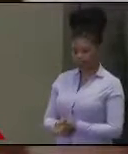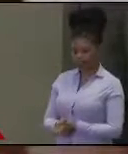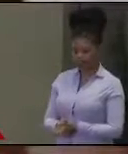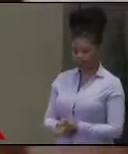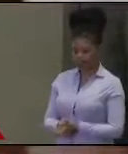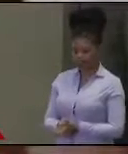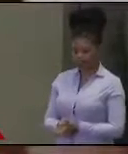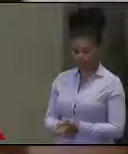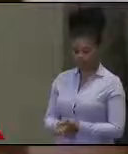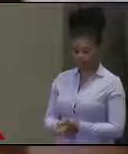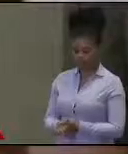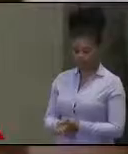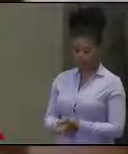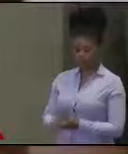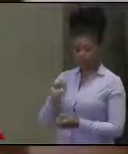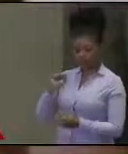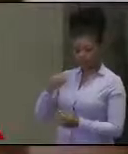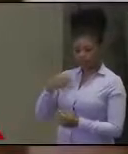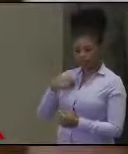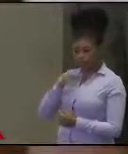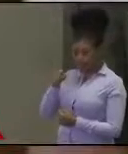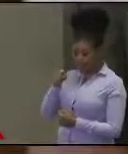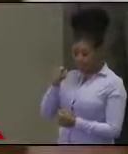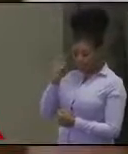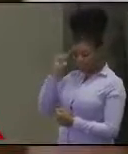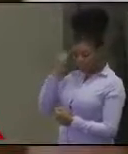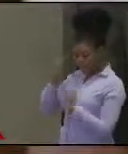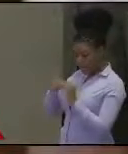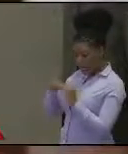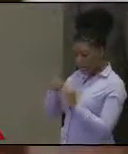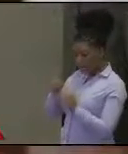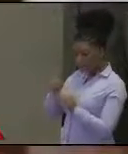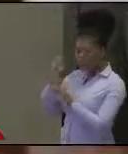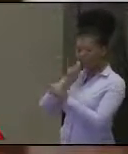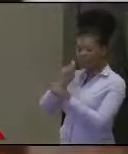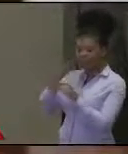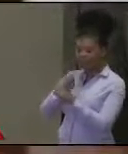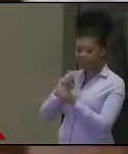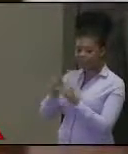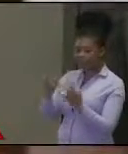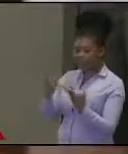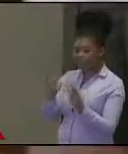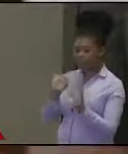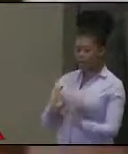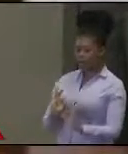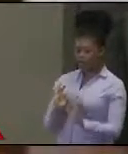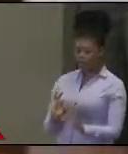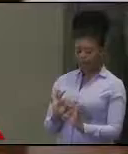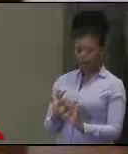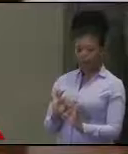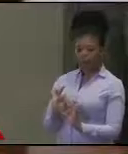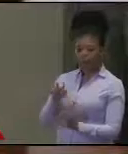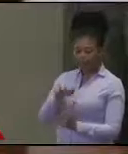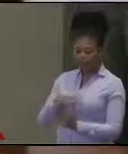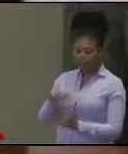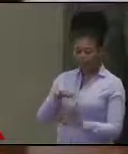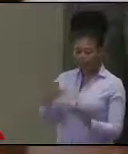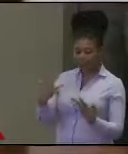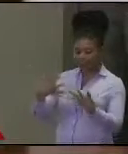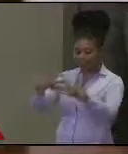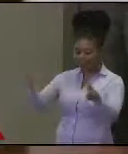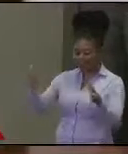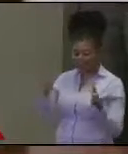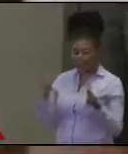So I really want you to picture this informal settlement. Imagine a place where there are no proper streets, no yards,